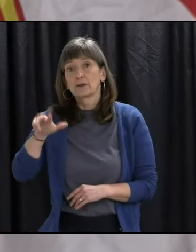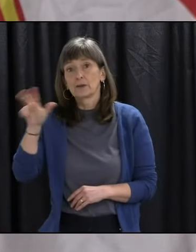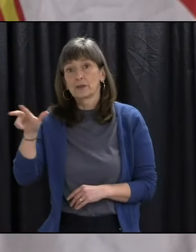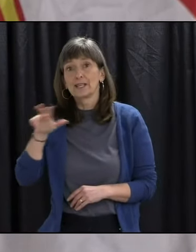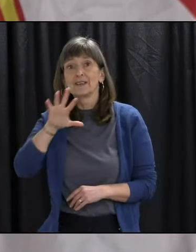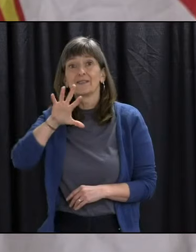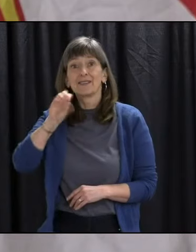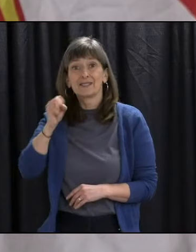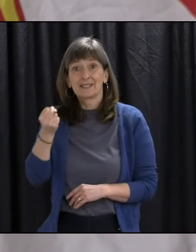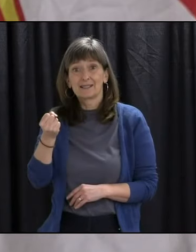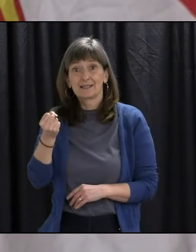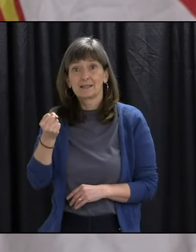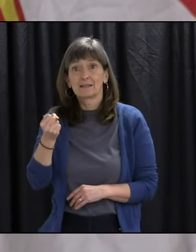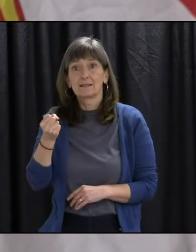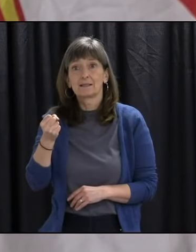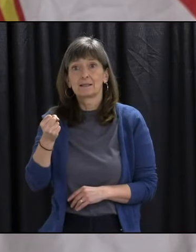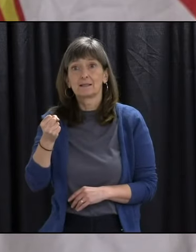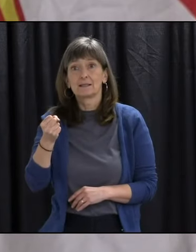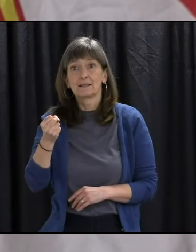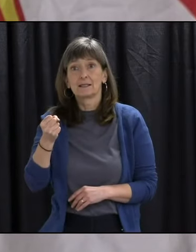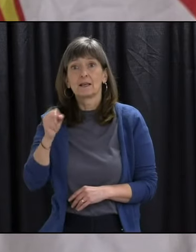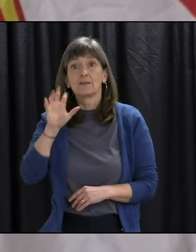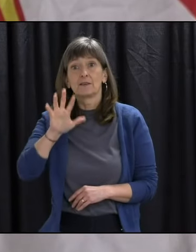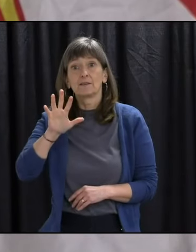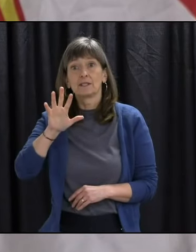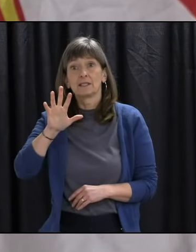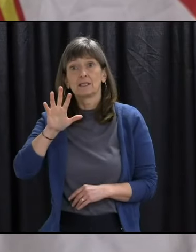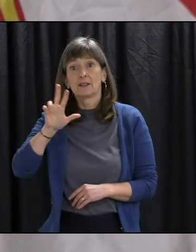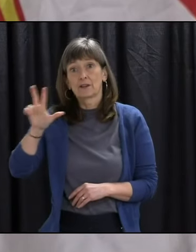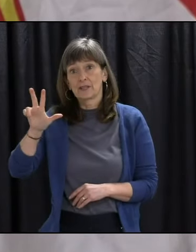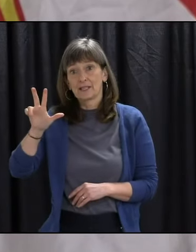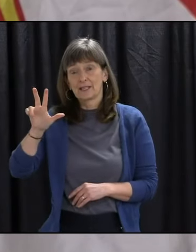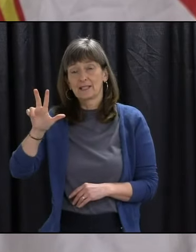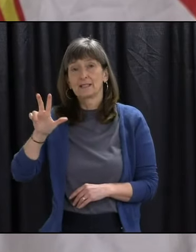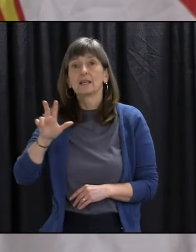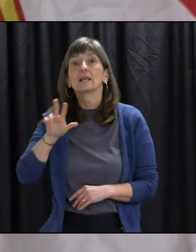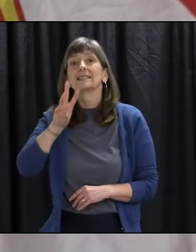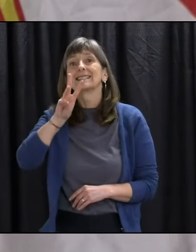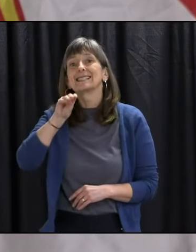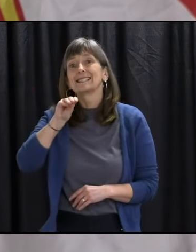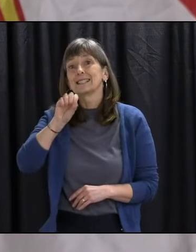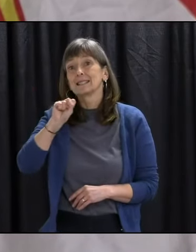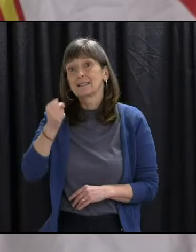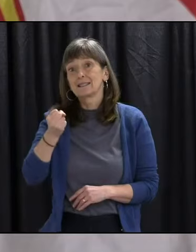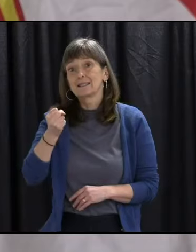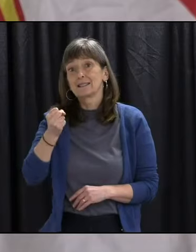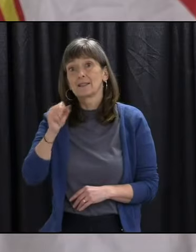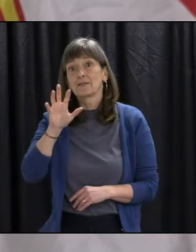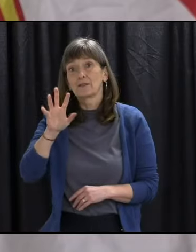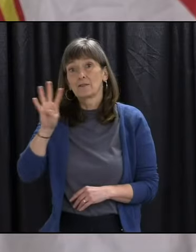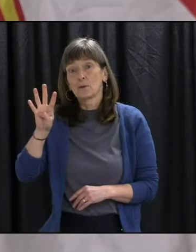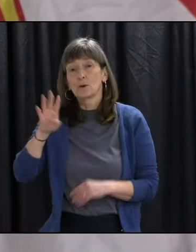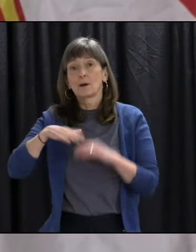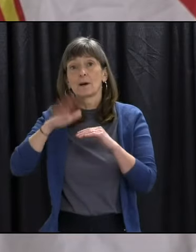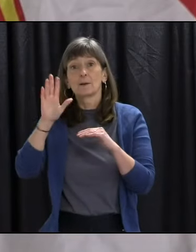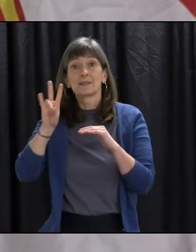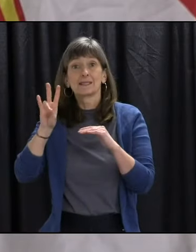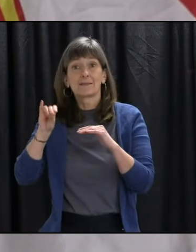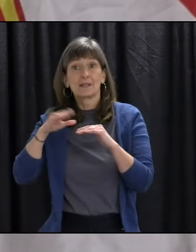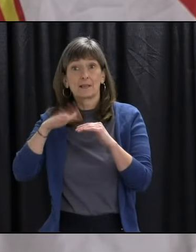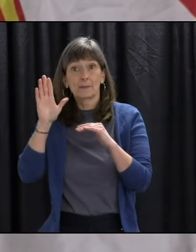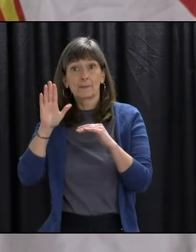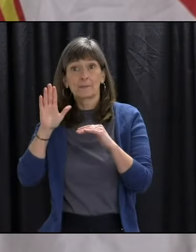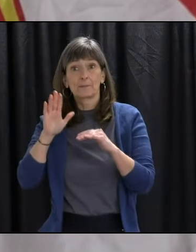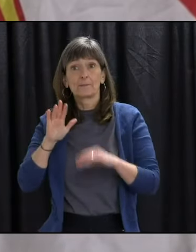and 59, 54 between 60 and 69, and 47 who are over 70.